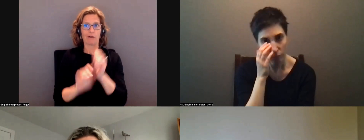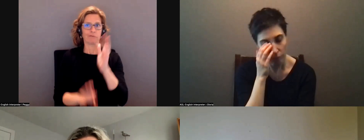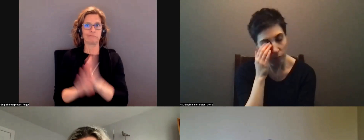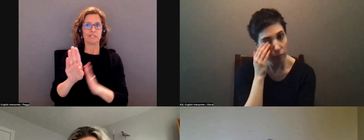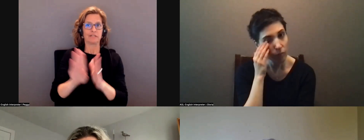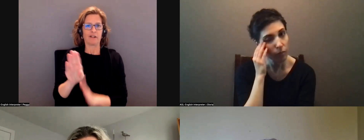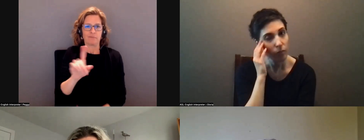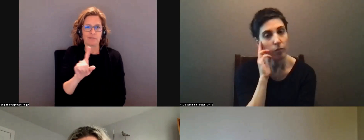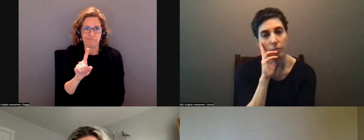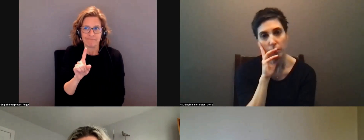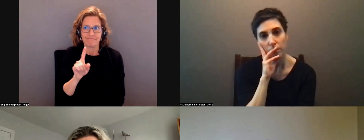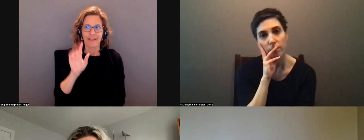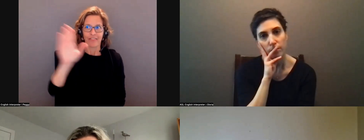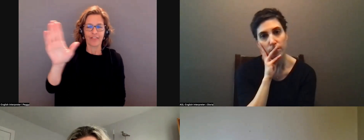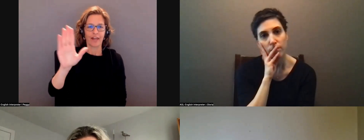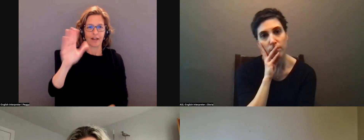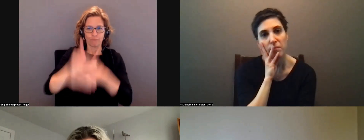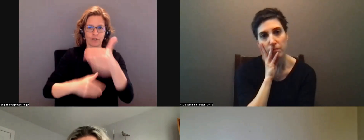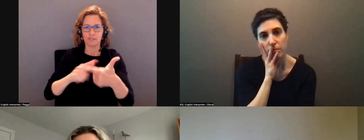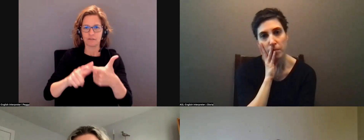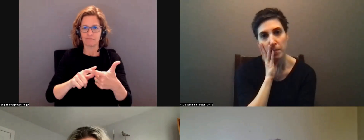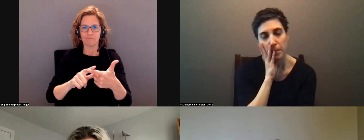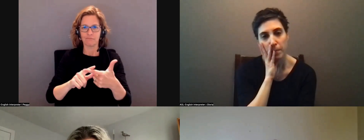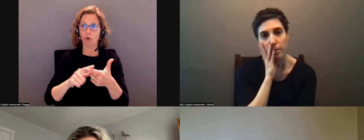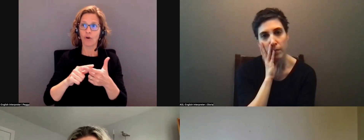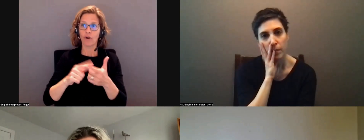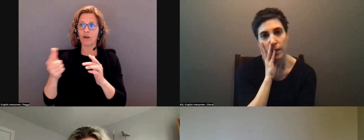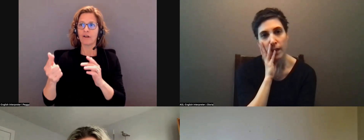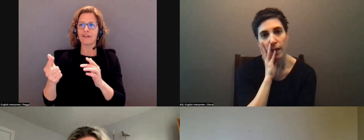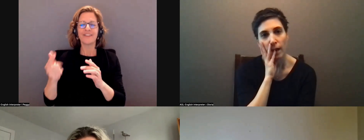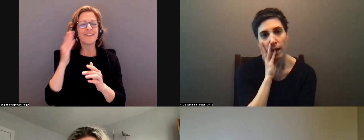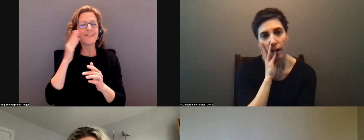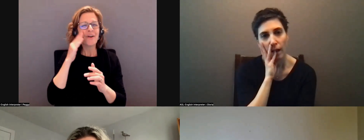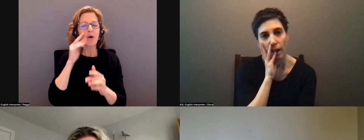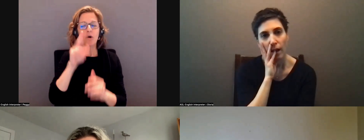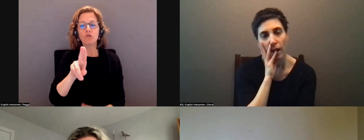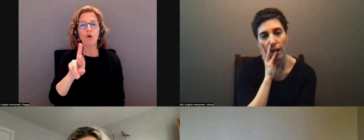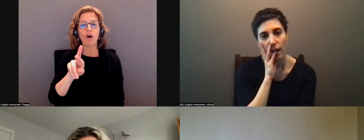or anyone hacking a URL or anything like that.